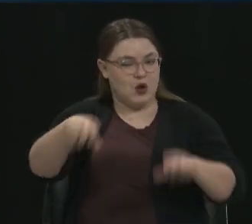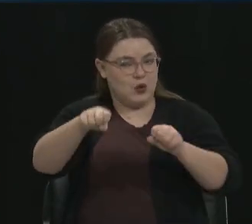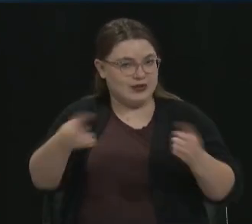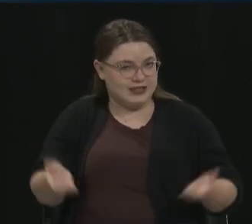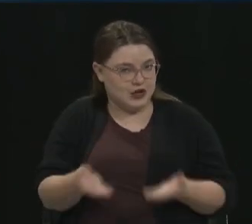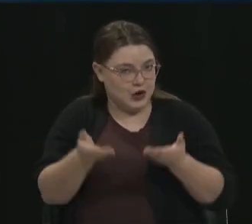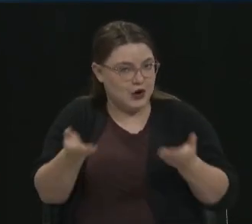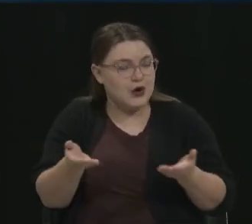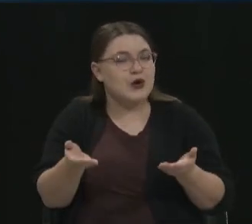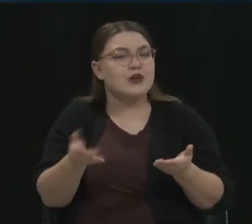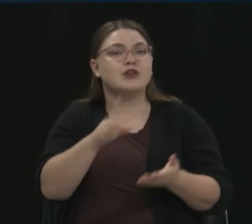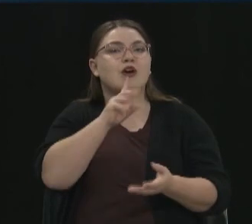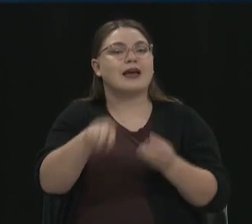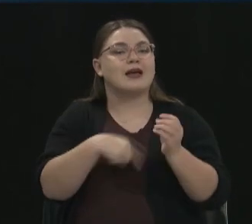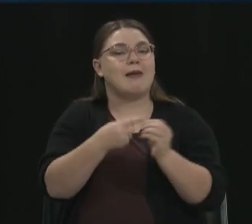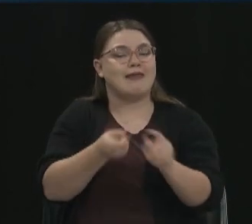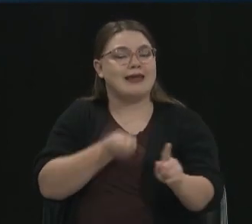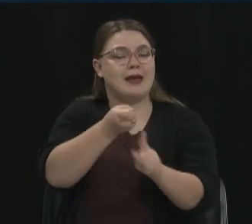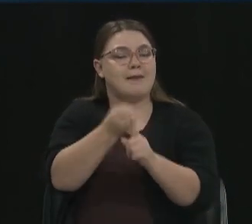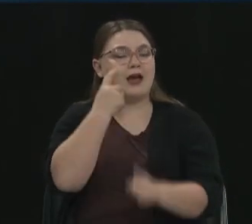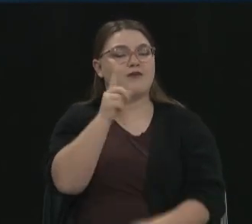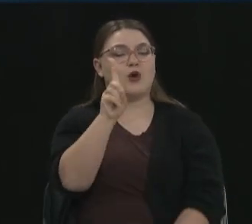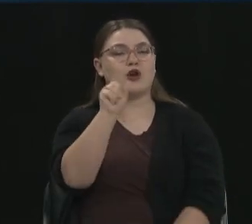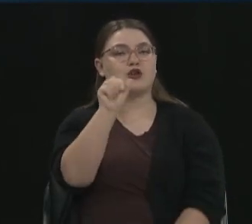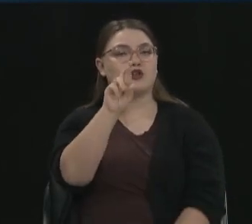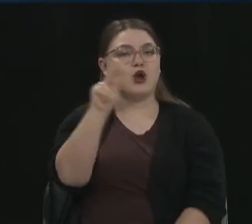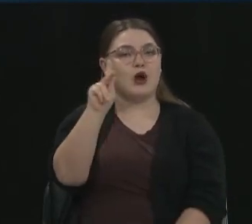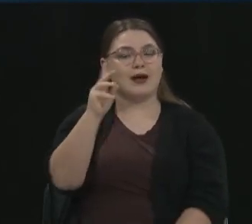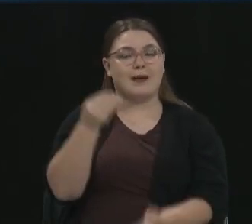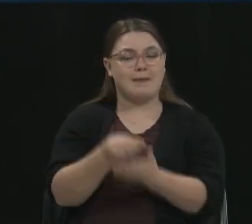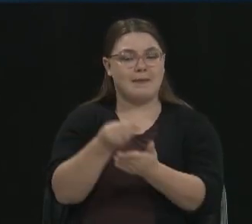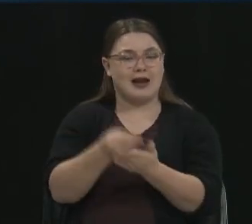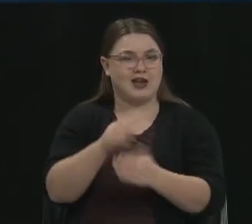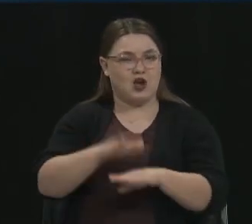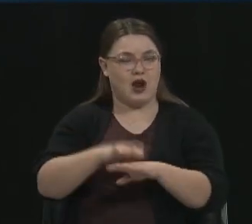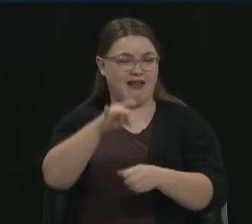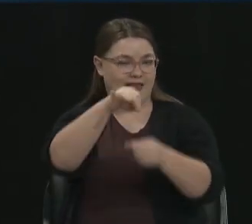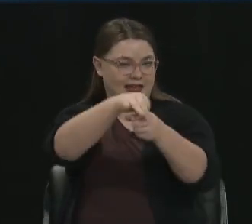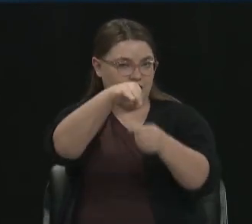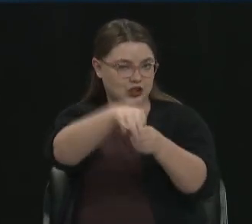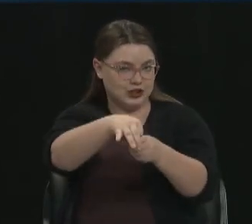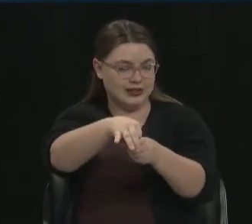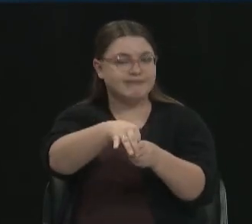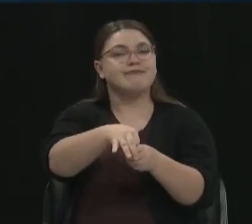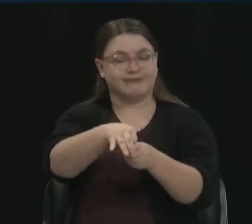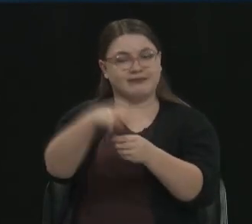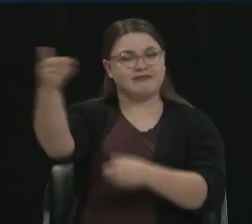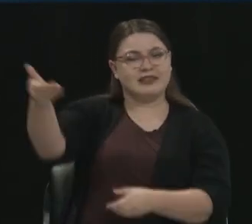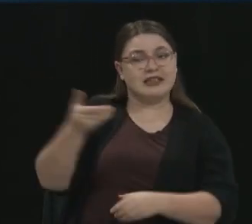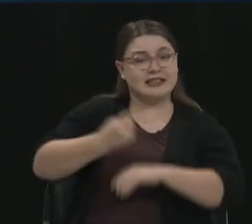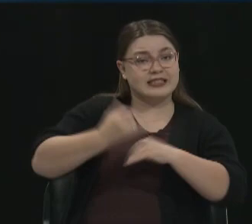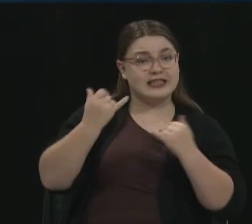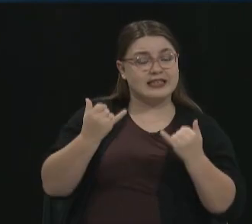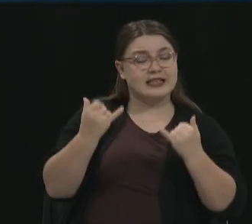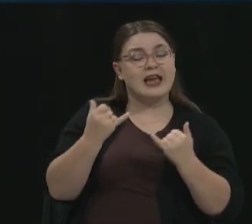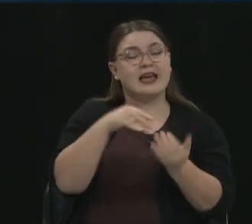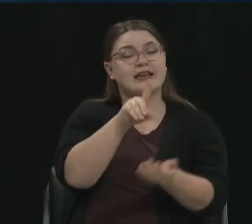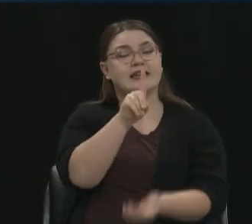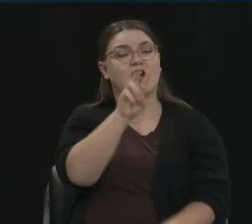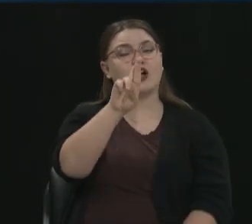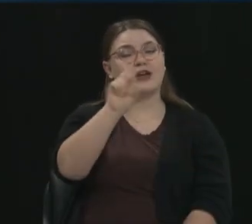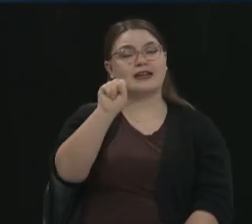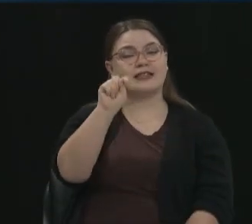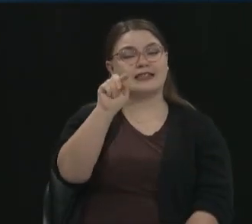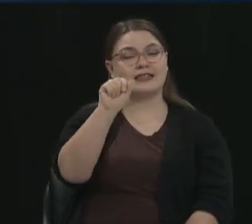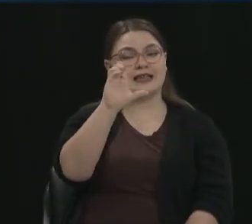of dark money on our elections. Our guest today is Dr. Staci Rhine. She is a professor of political science